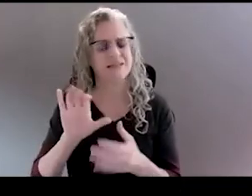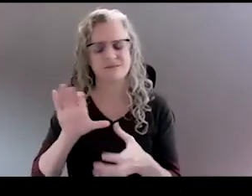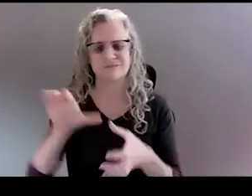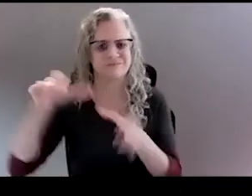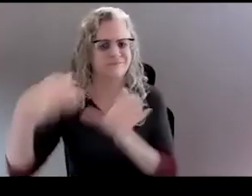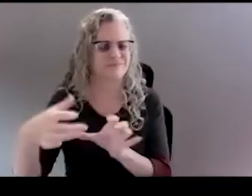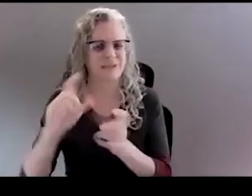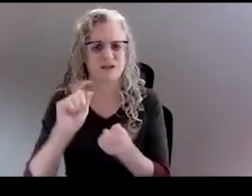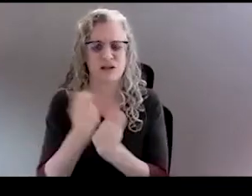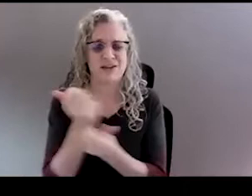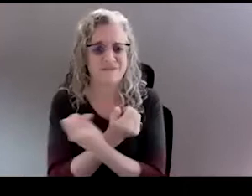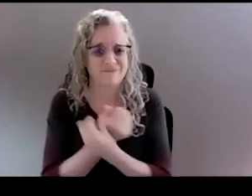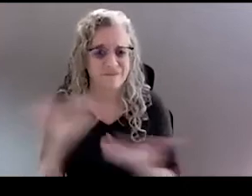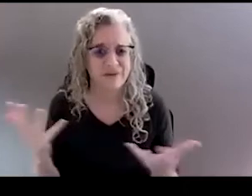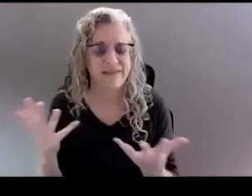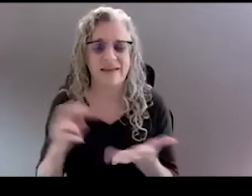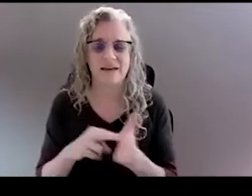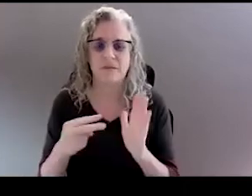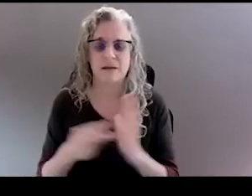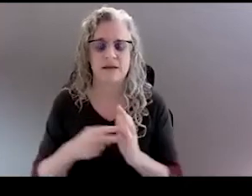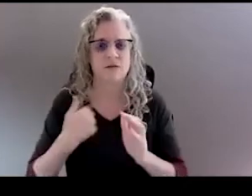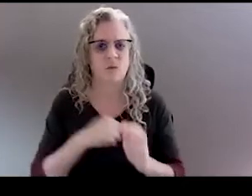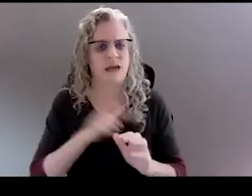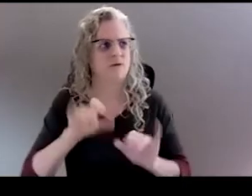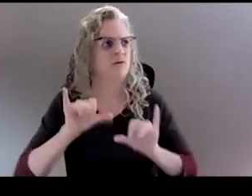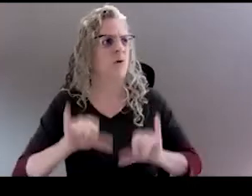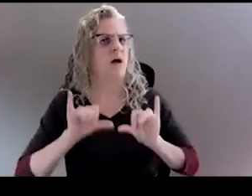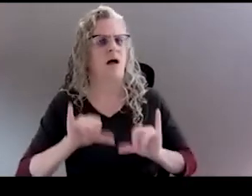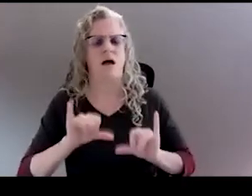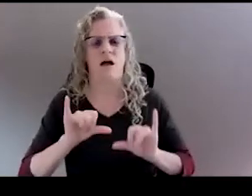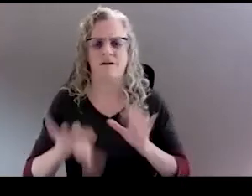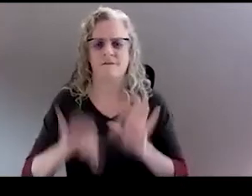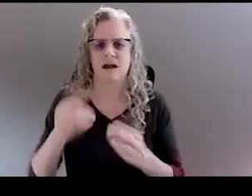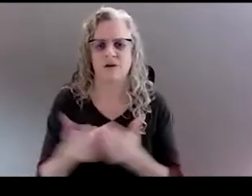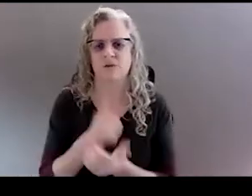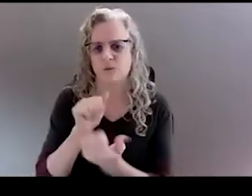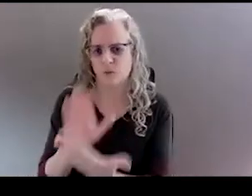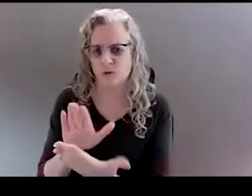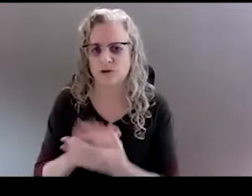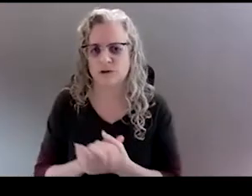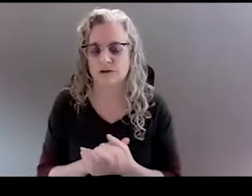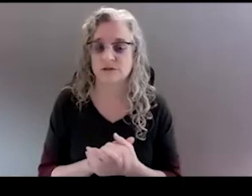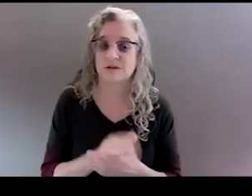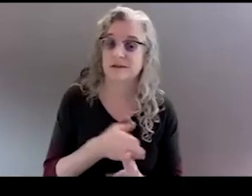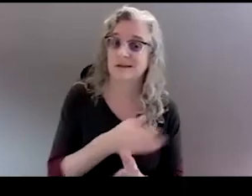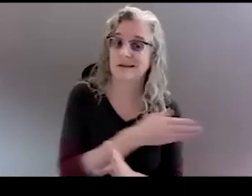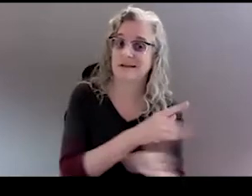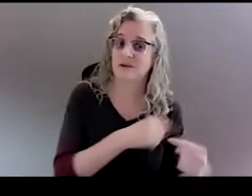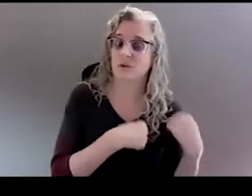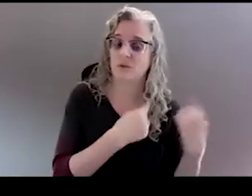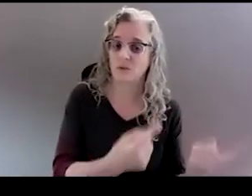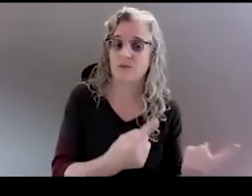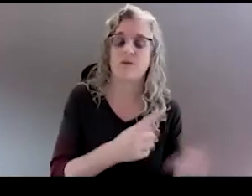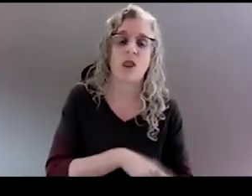try a different approach. I think for the longest time, we have been working from the